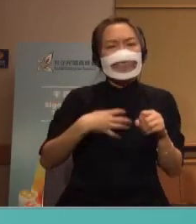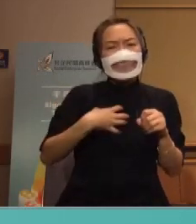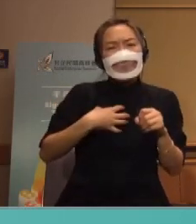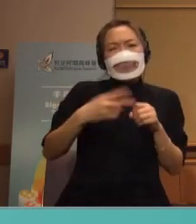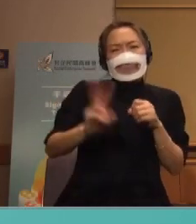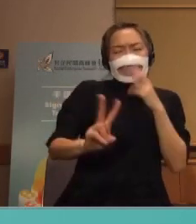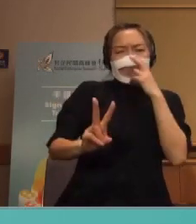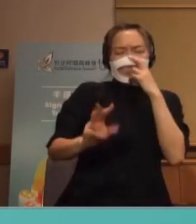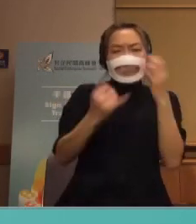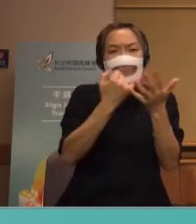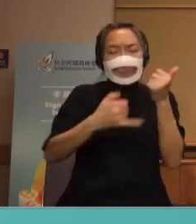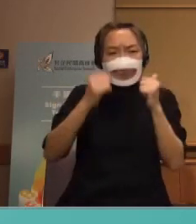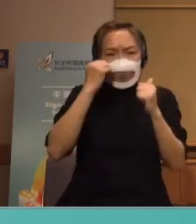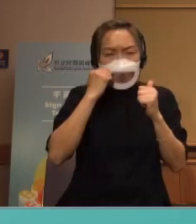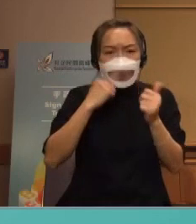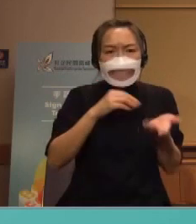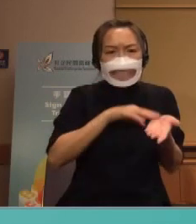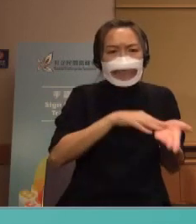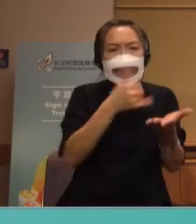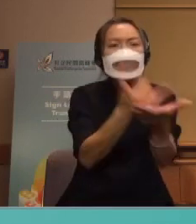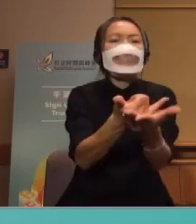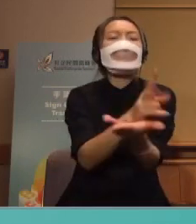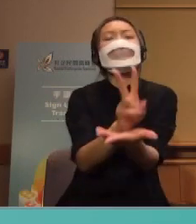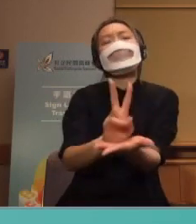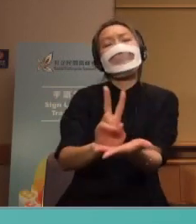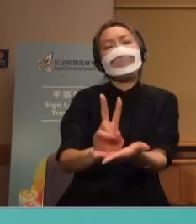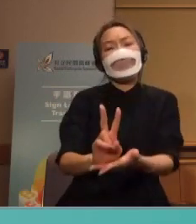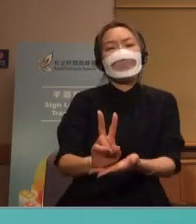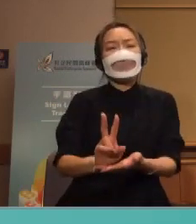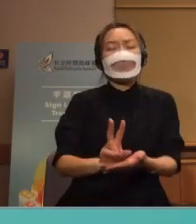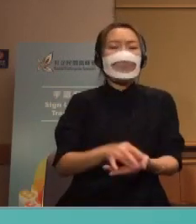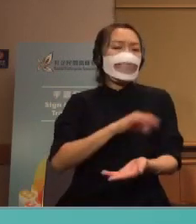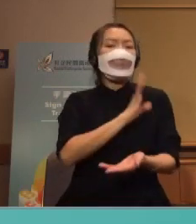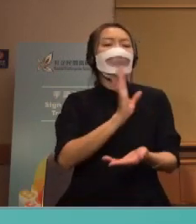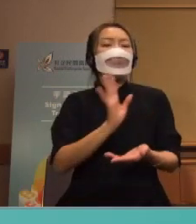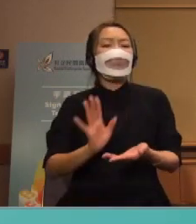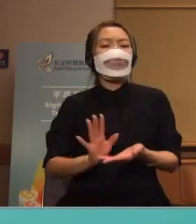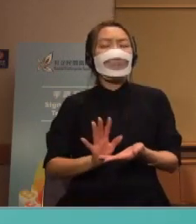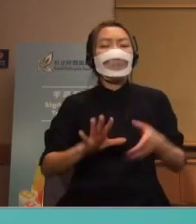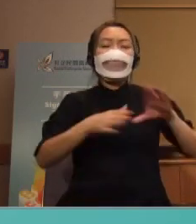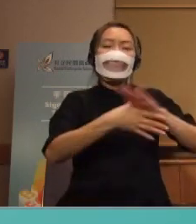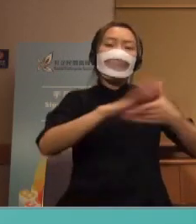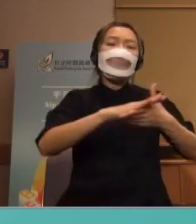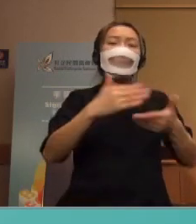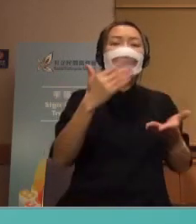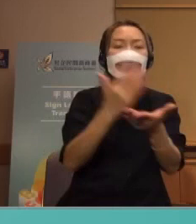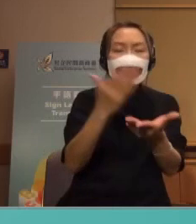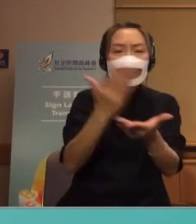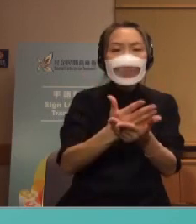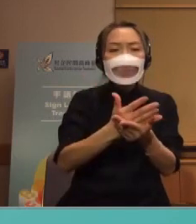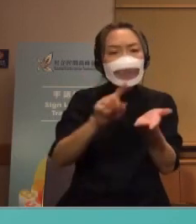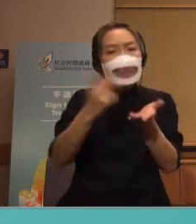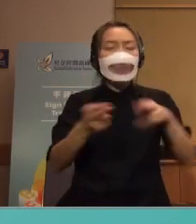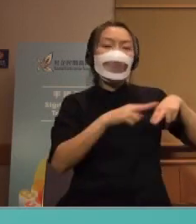So there's not that much difference. Aside from some cultural differences, there's not that much difference between us here in Asia and the